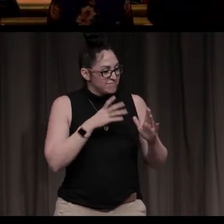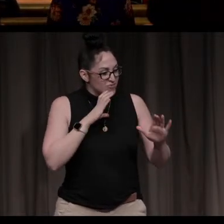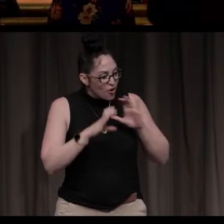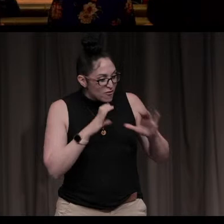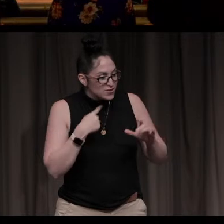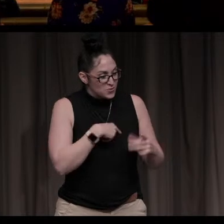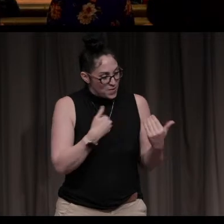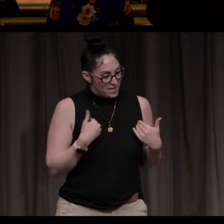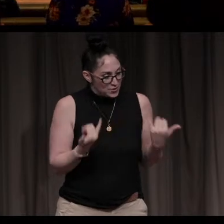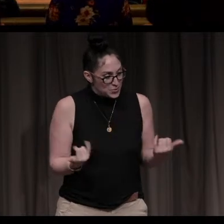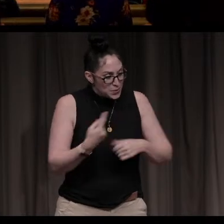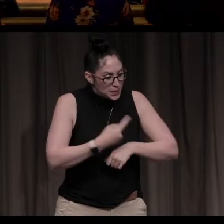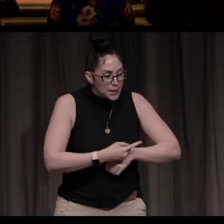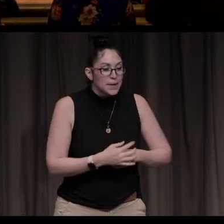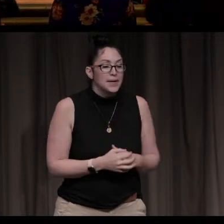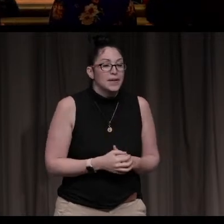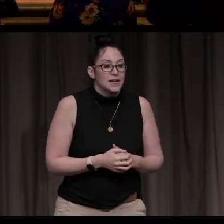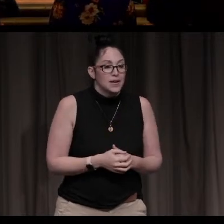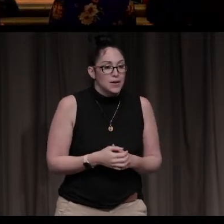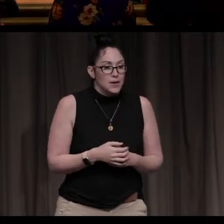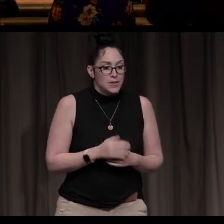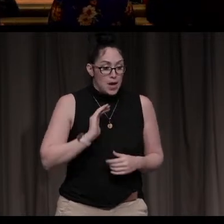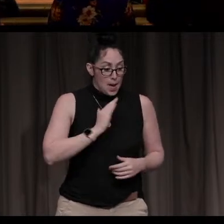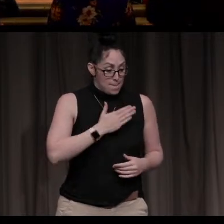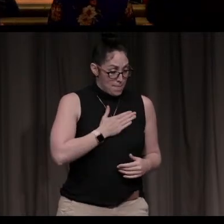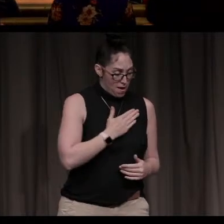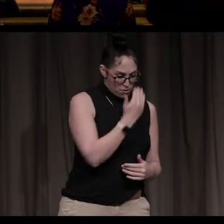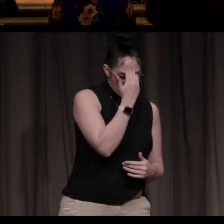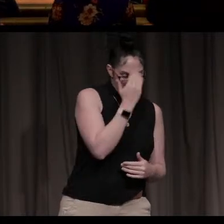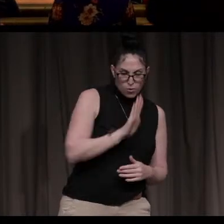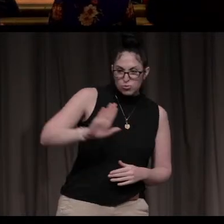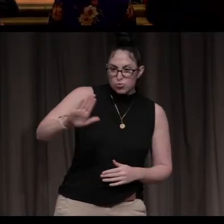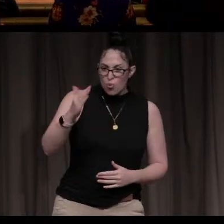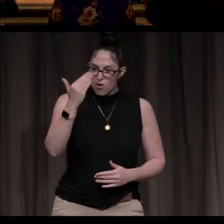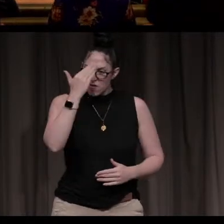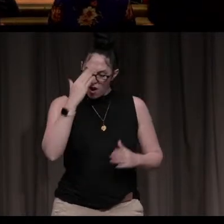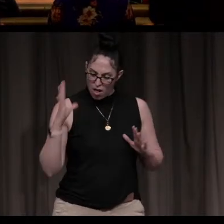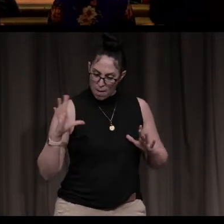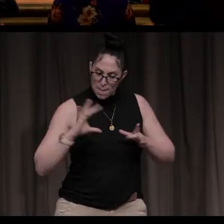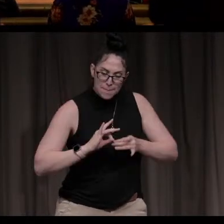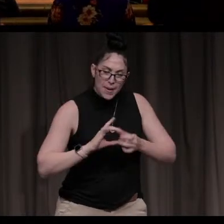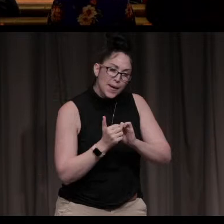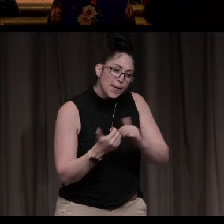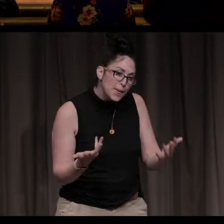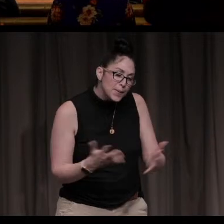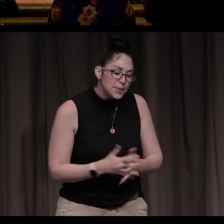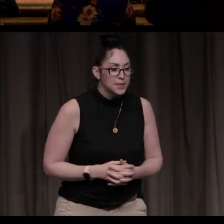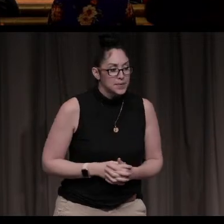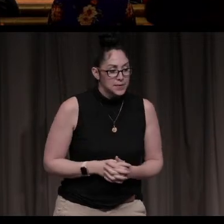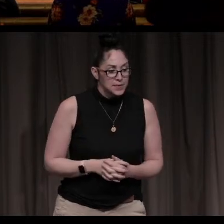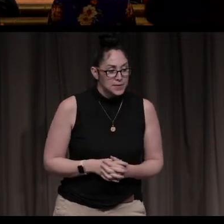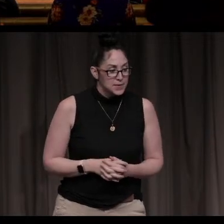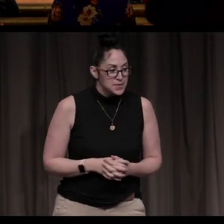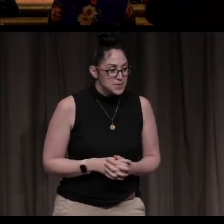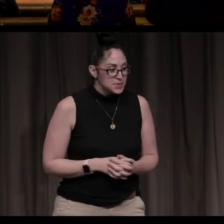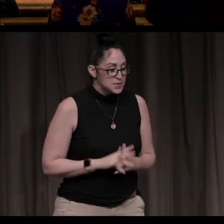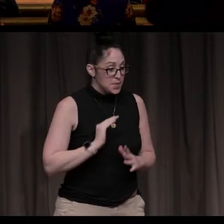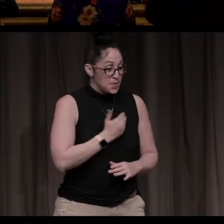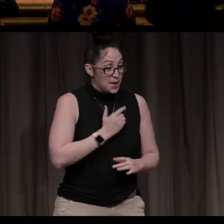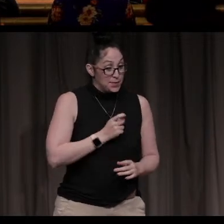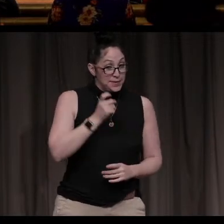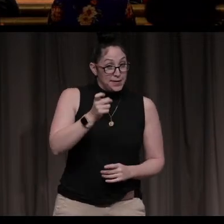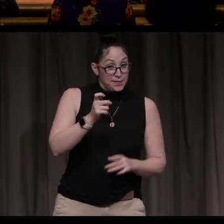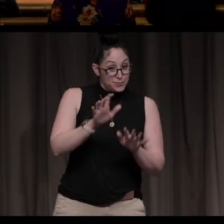today. What can we do to bring our knowledges together? And so as a gift to the broader